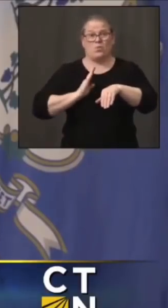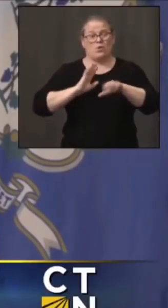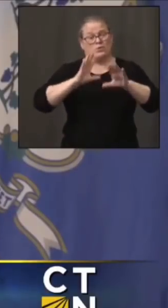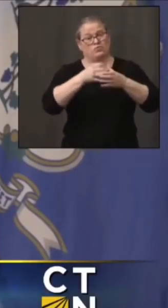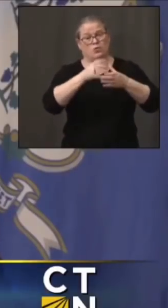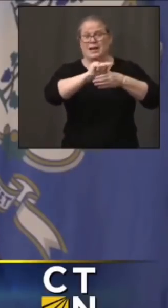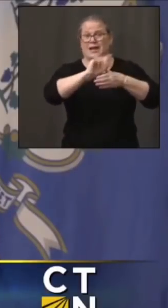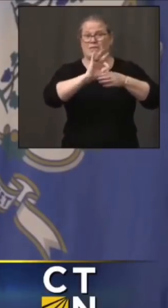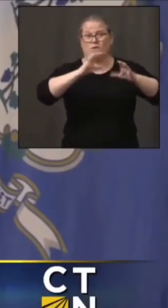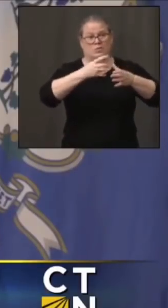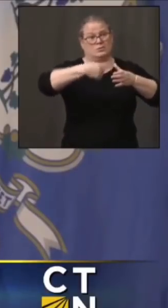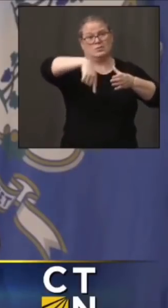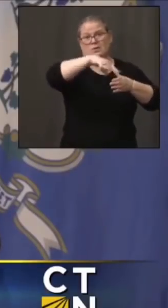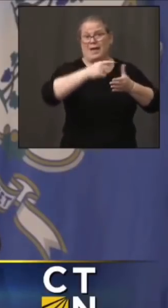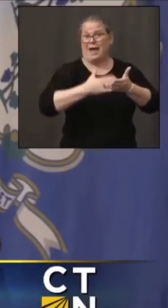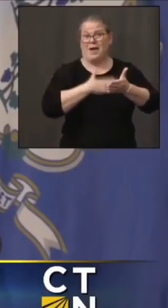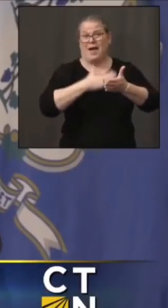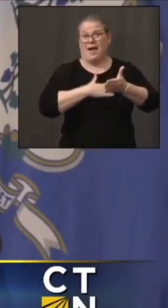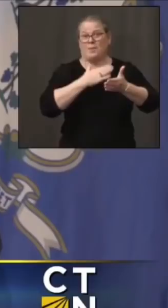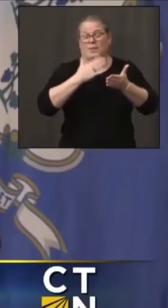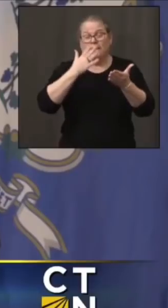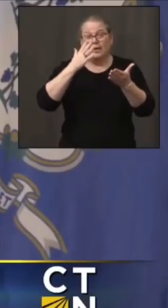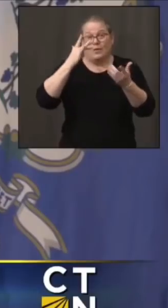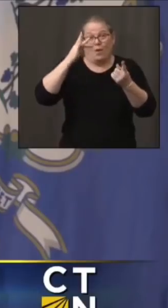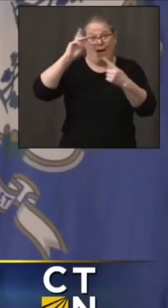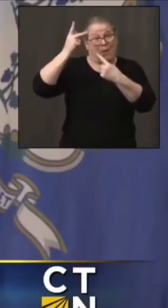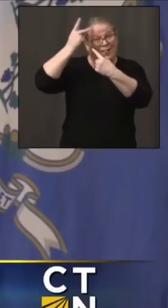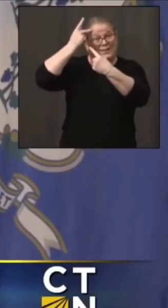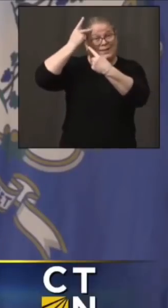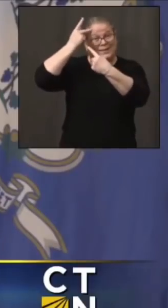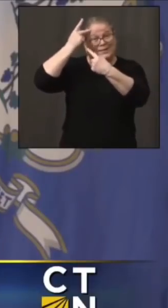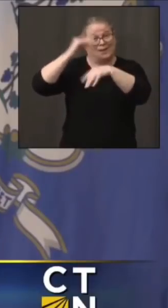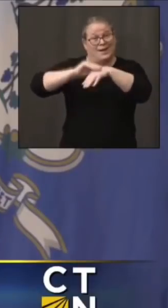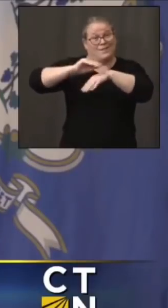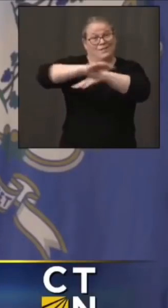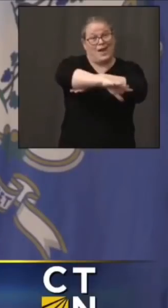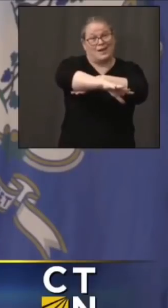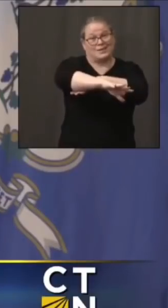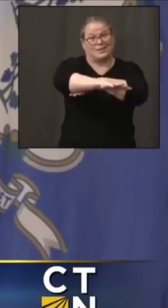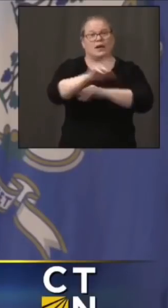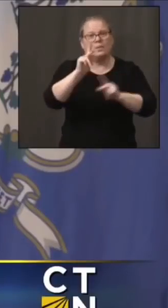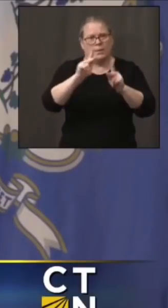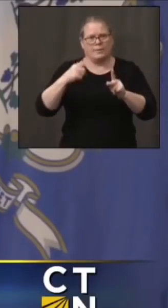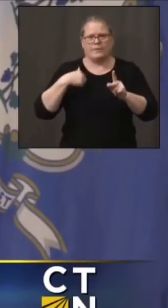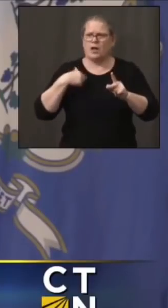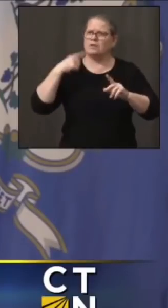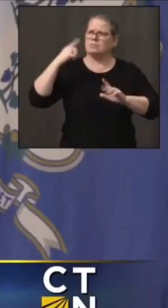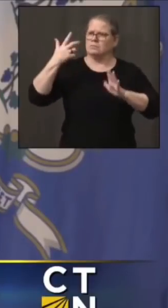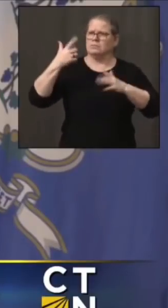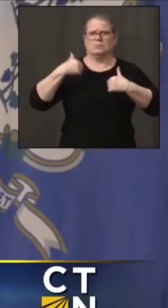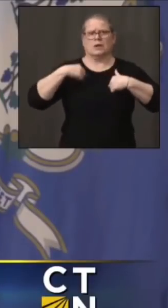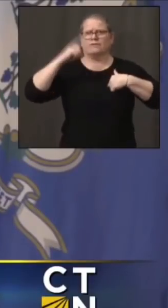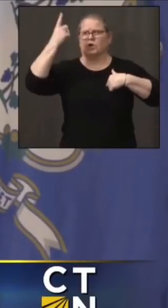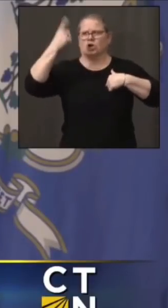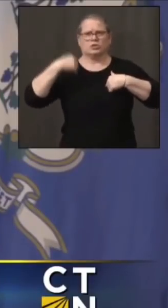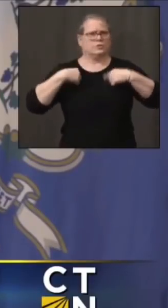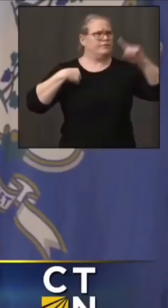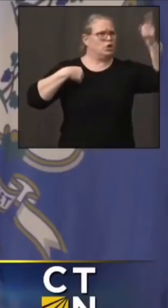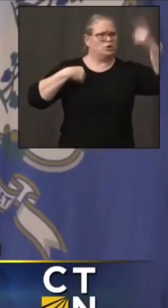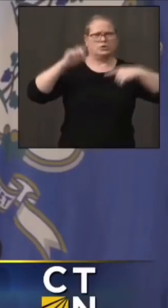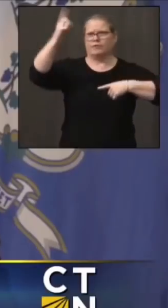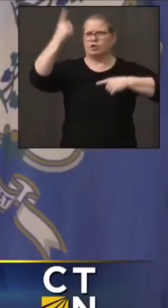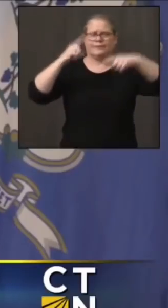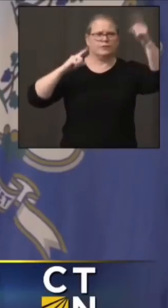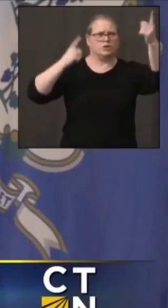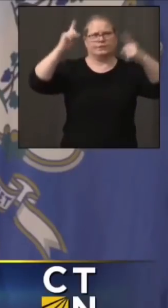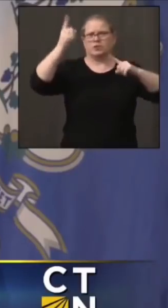a group that ought to be put to the front of the line. But to date, I find that CDC has put out some guidelines that make a lot of